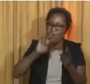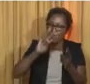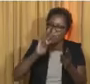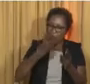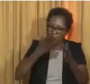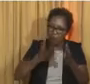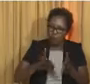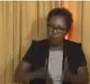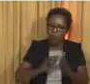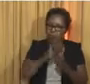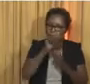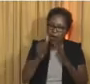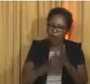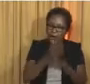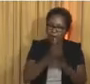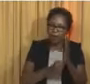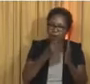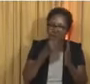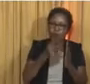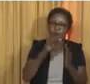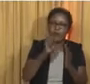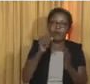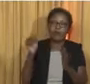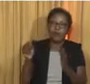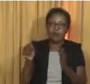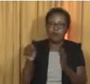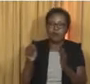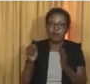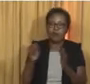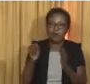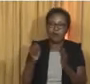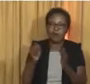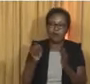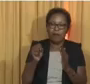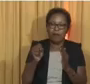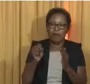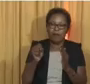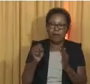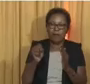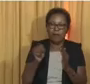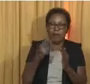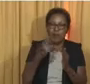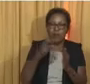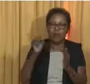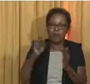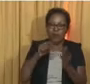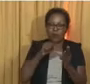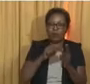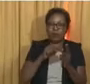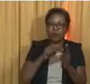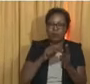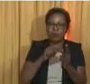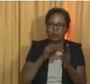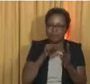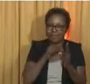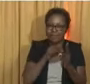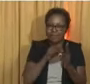Article 255, relates to what has come to be known as the entrenched provisions of the